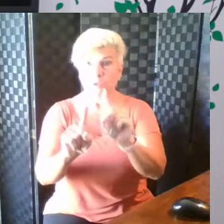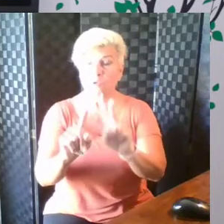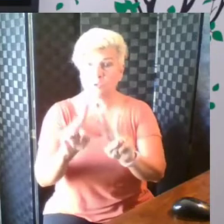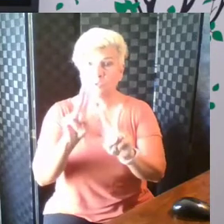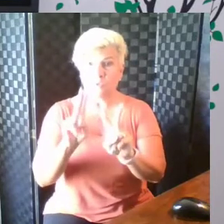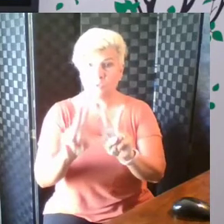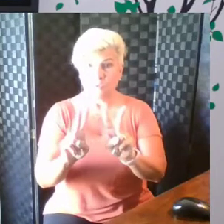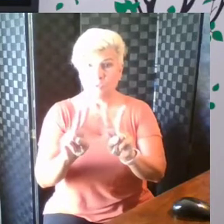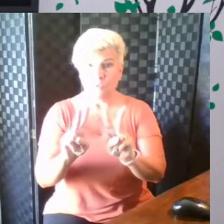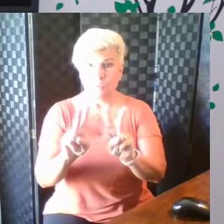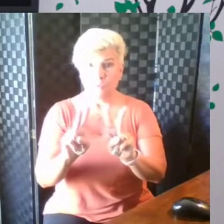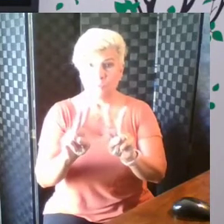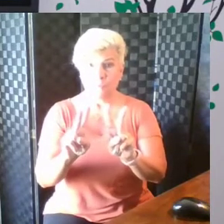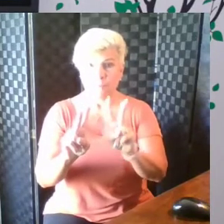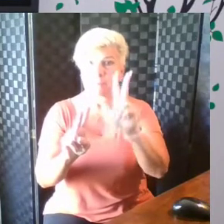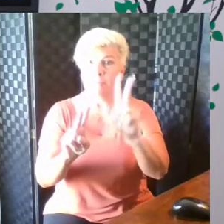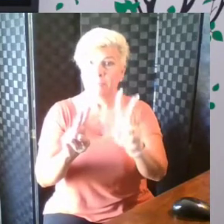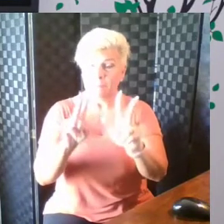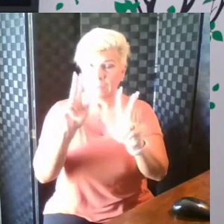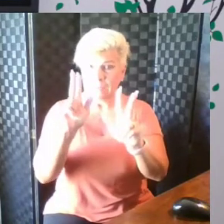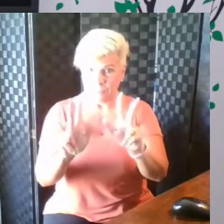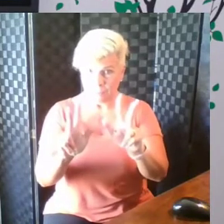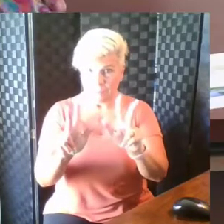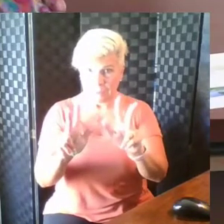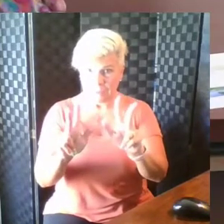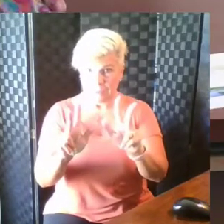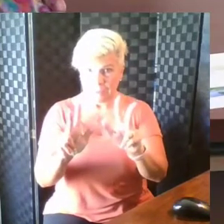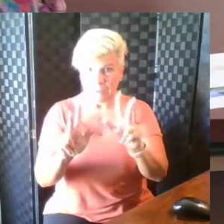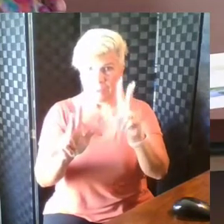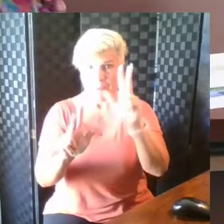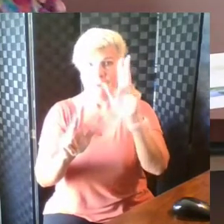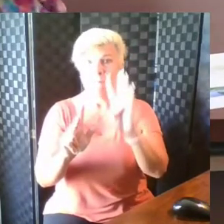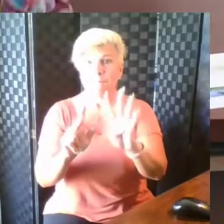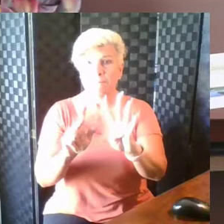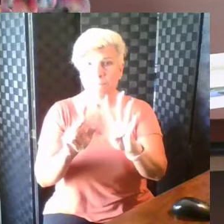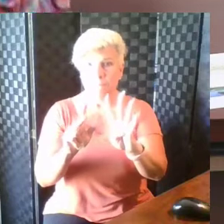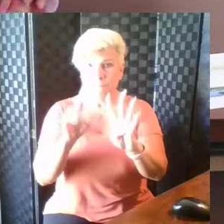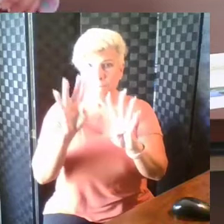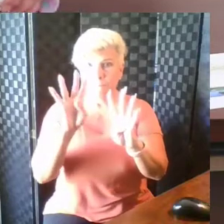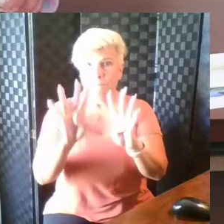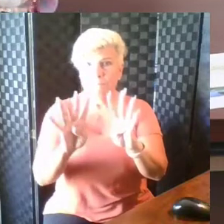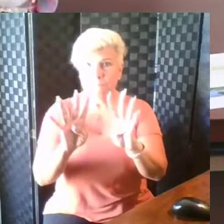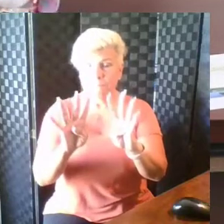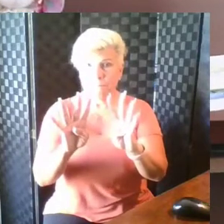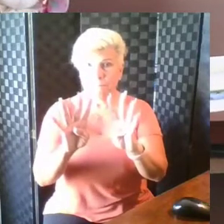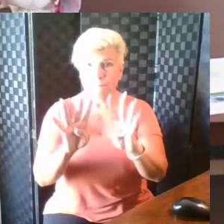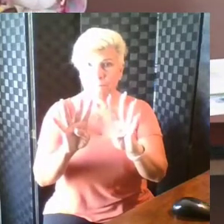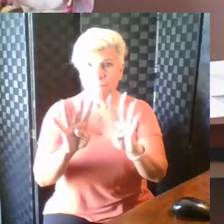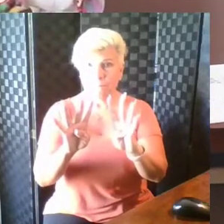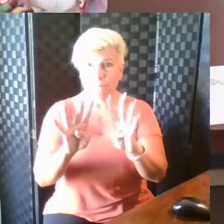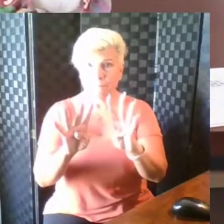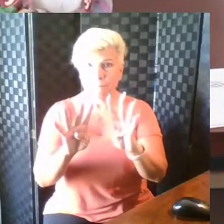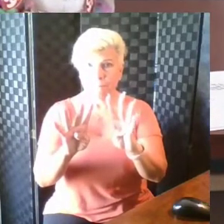2, 2, 3, 3, 4, 4,